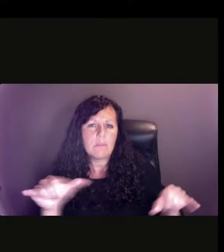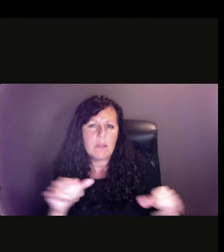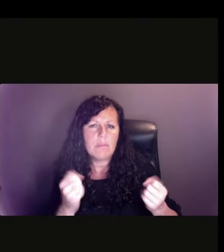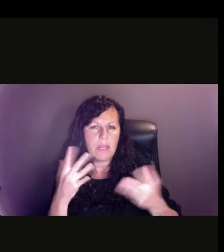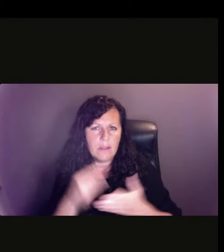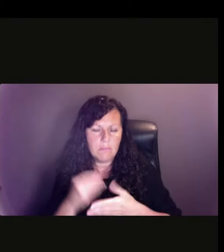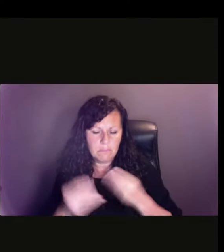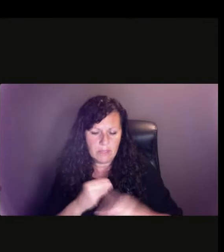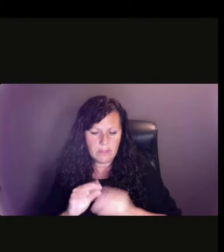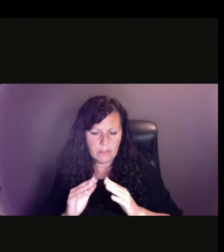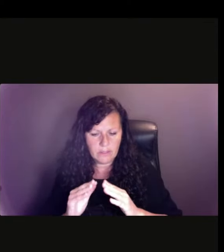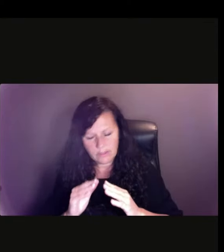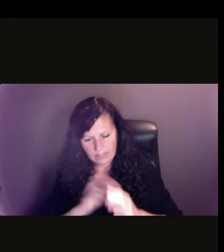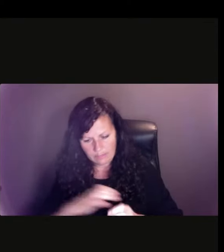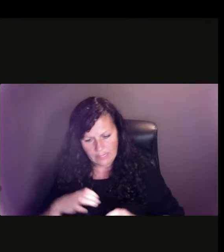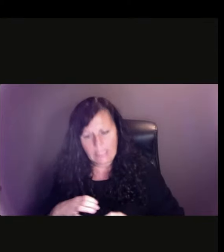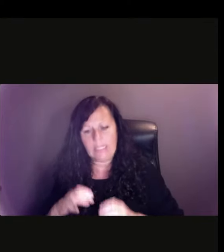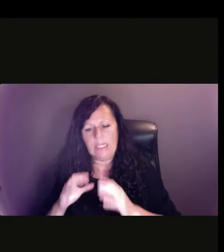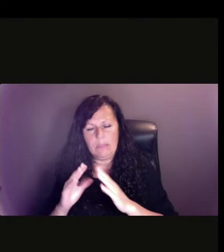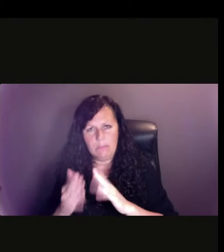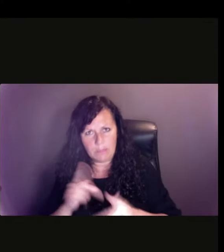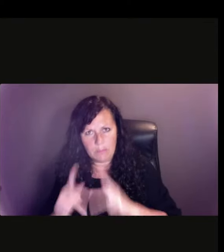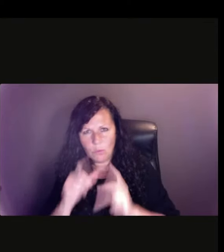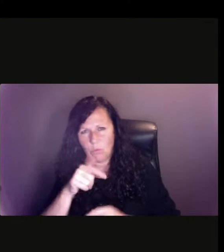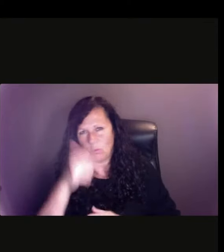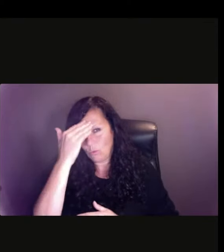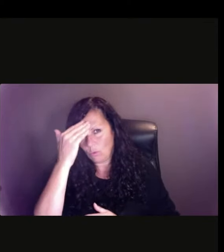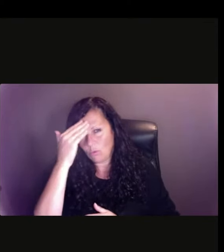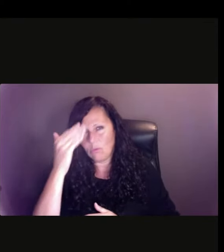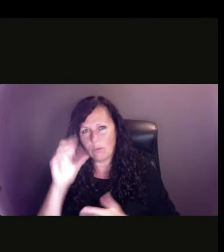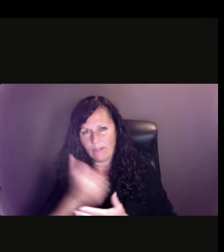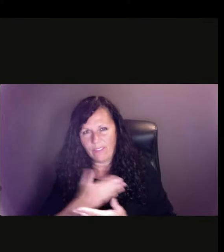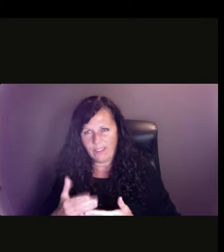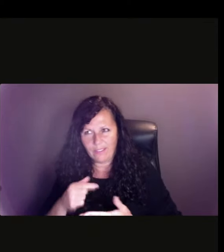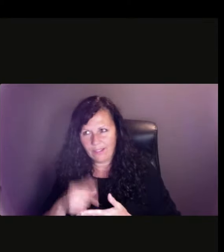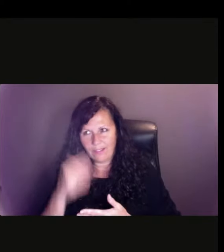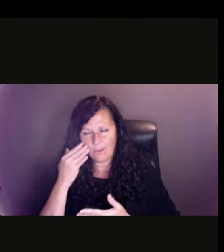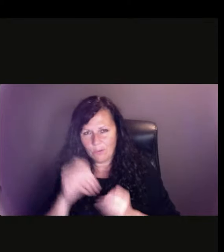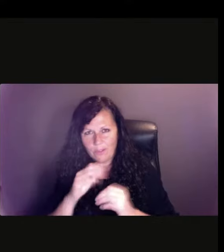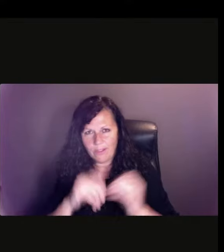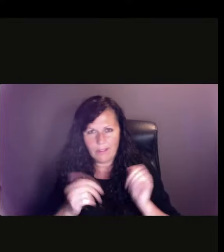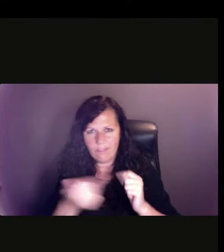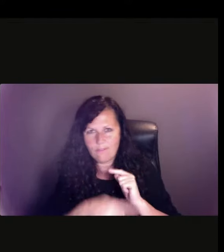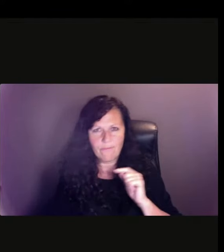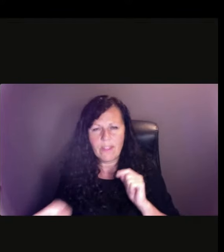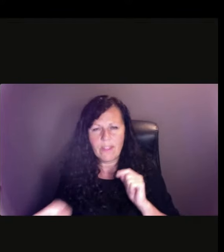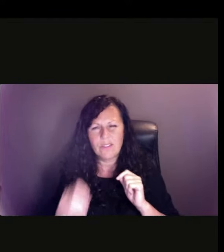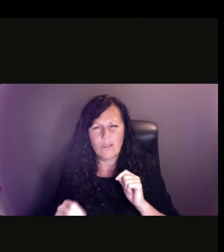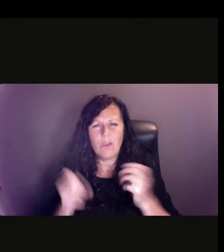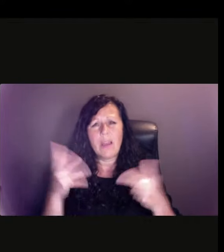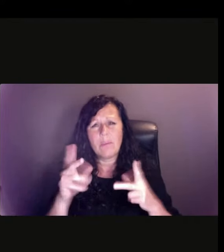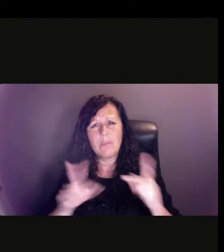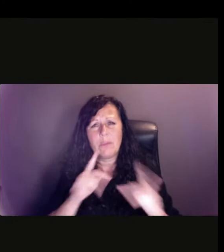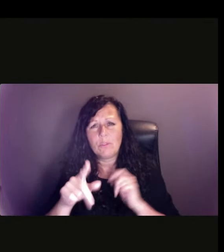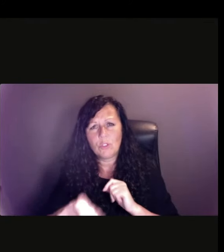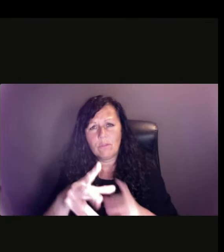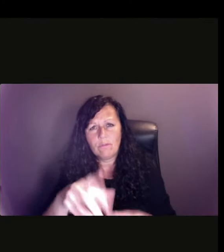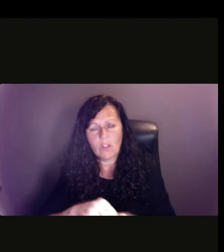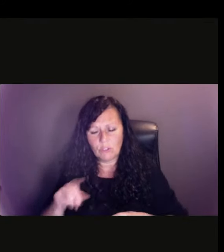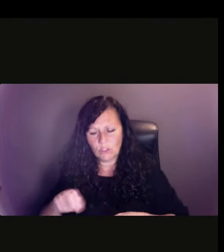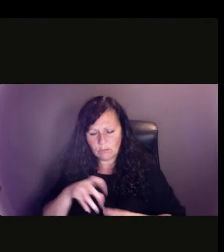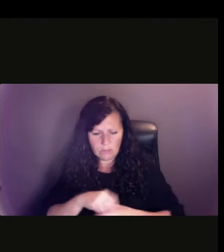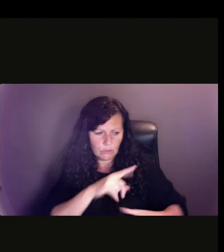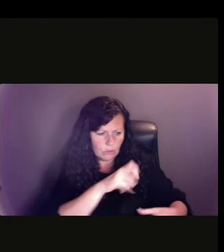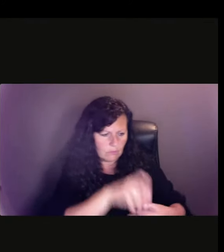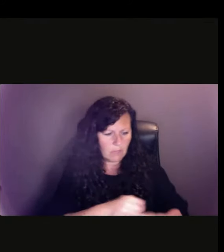know the budget better than anybody. So I don't know the correct formula. I'm not gonna pretend to say I know what the correct formula is